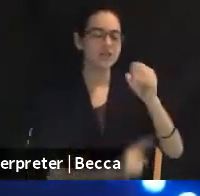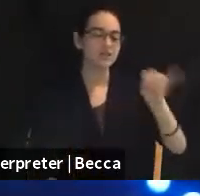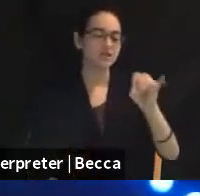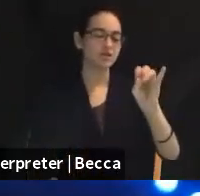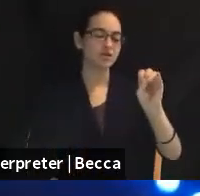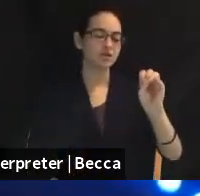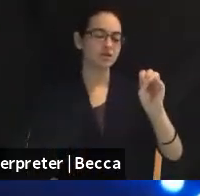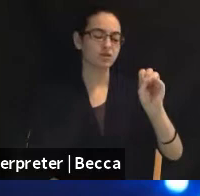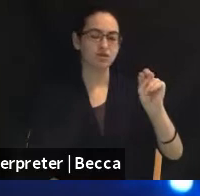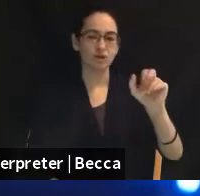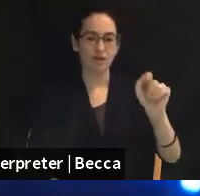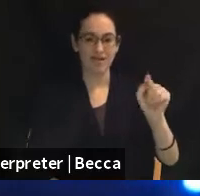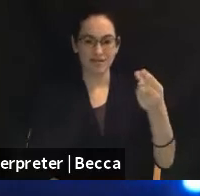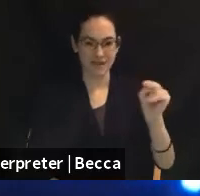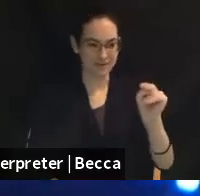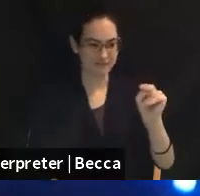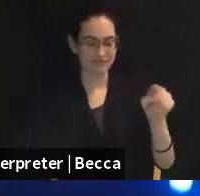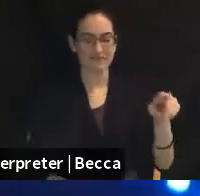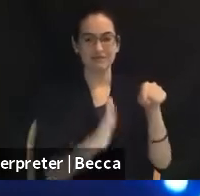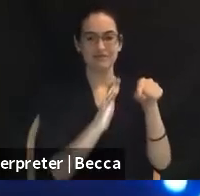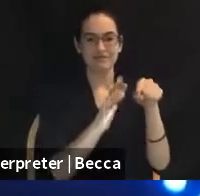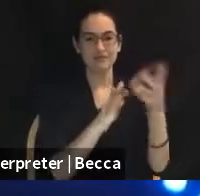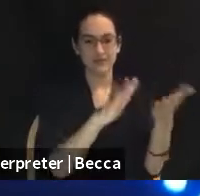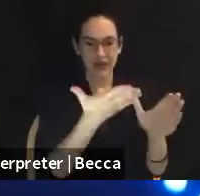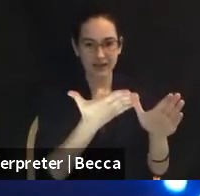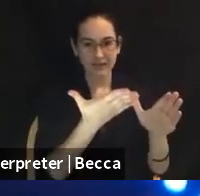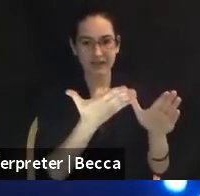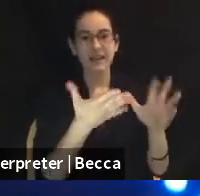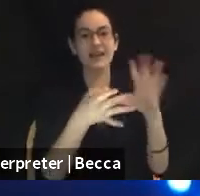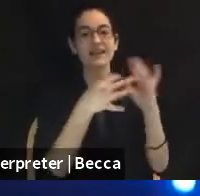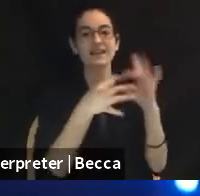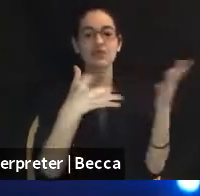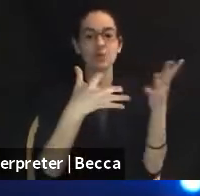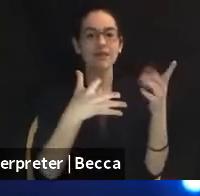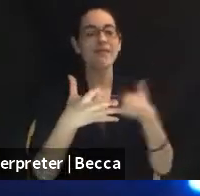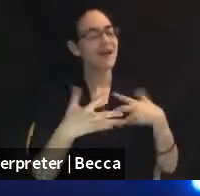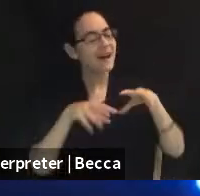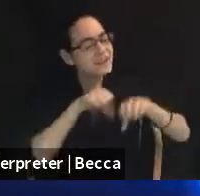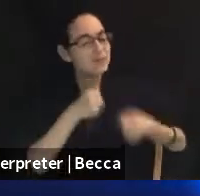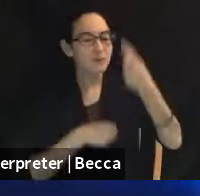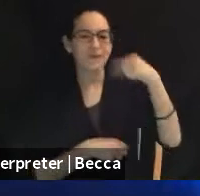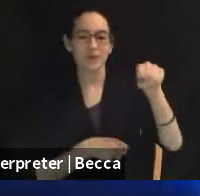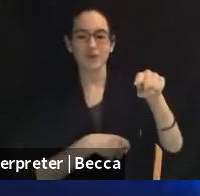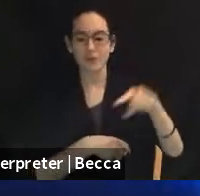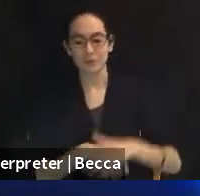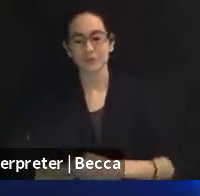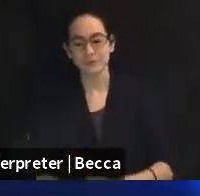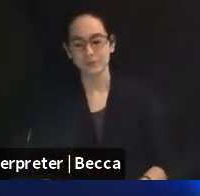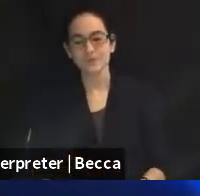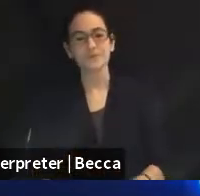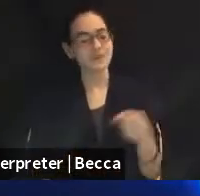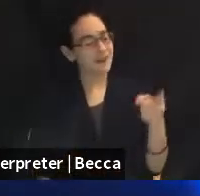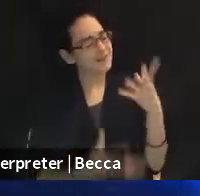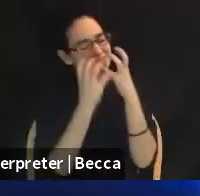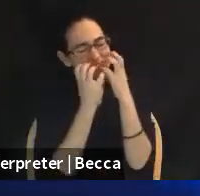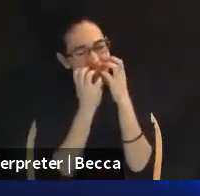David says this, I grieve for you, Jonathan, my brother. You are very dear to me, and